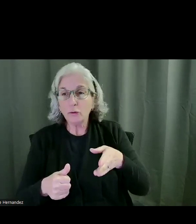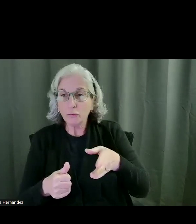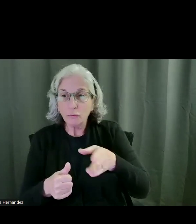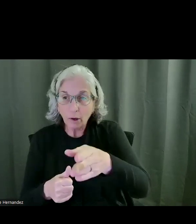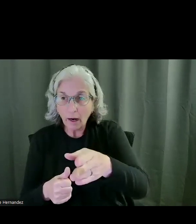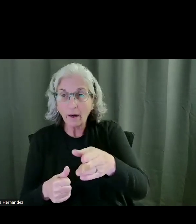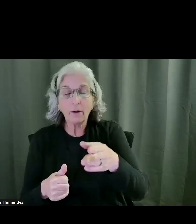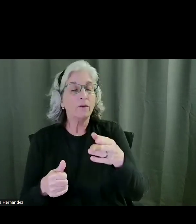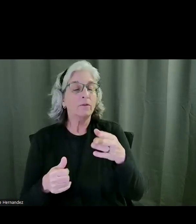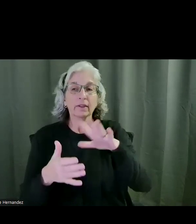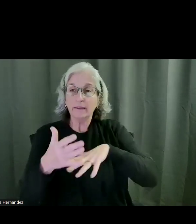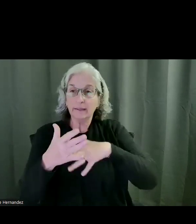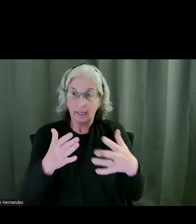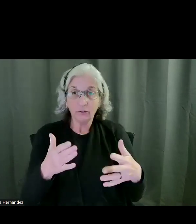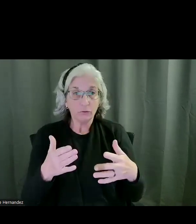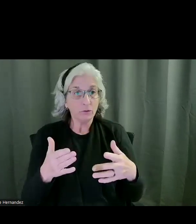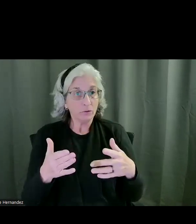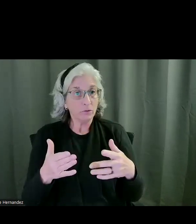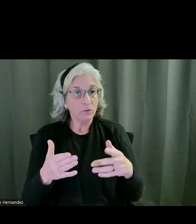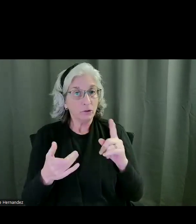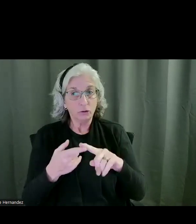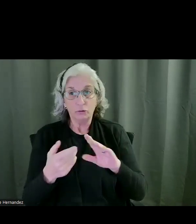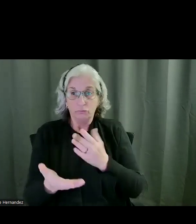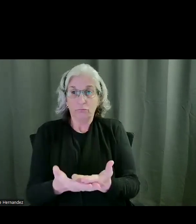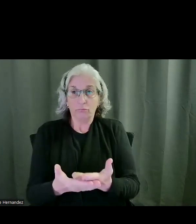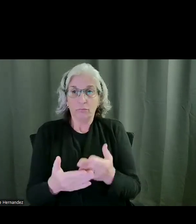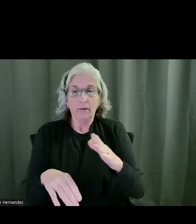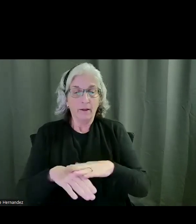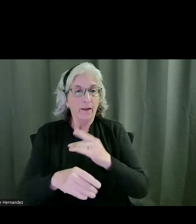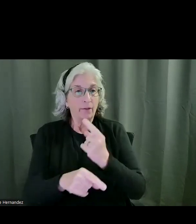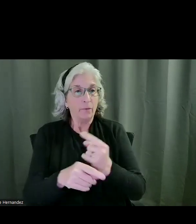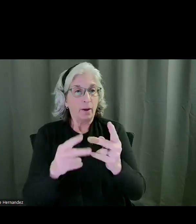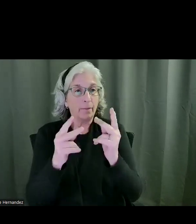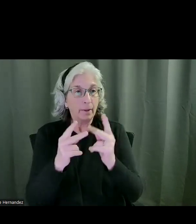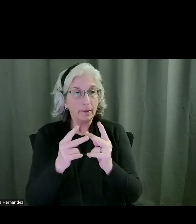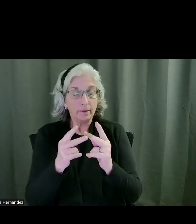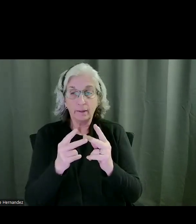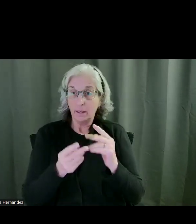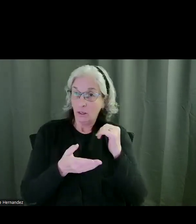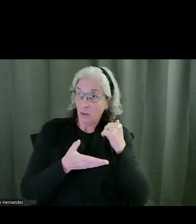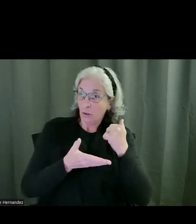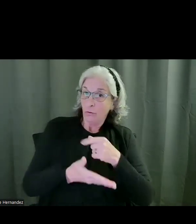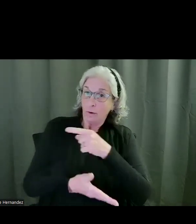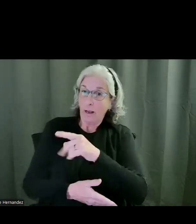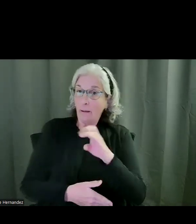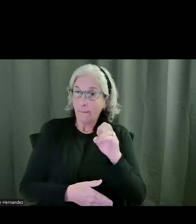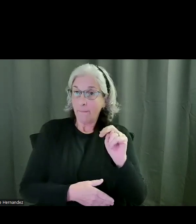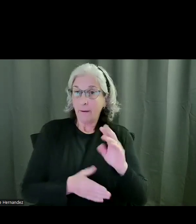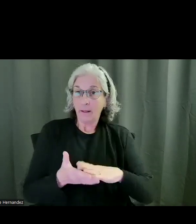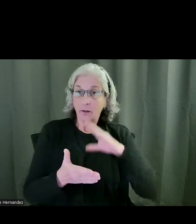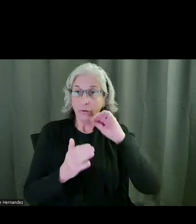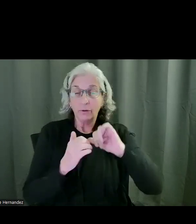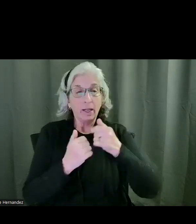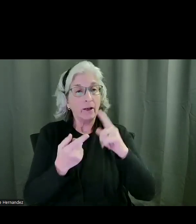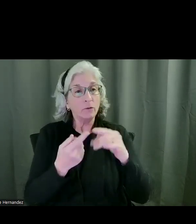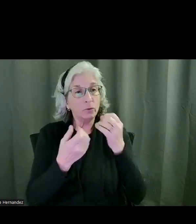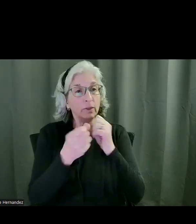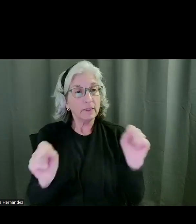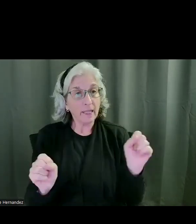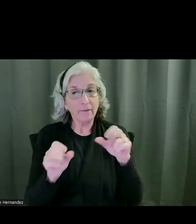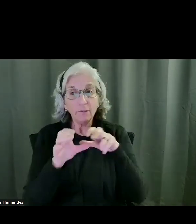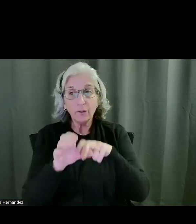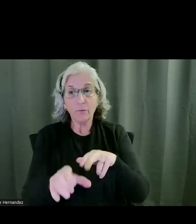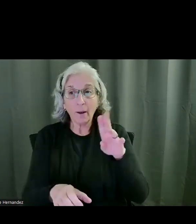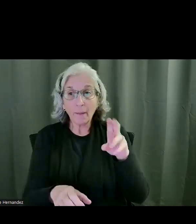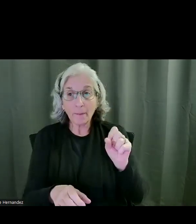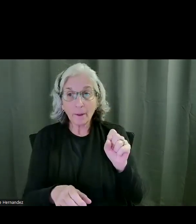destination. And then to help him learn to safely ride the bus, the first step will be 3 accompanied bus